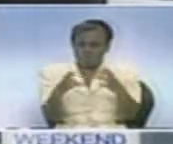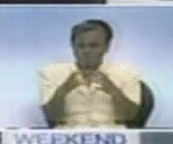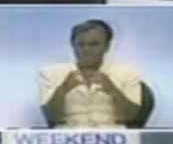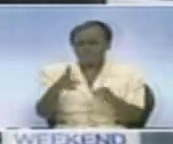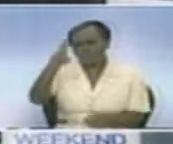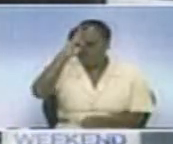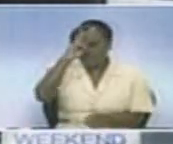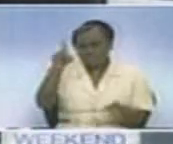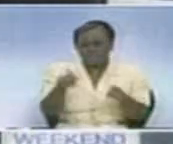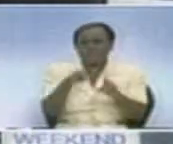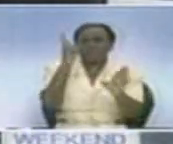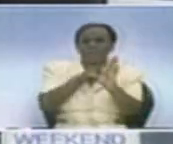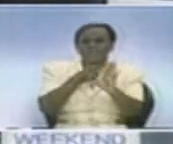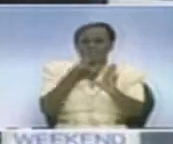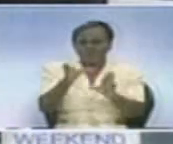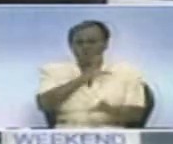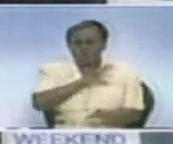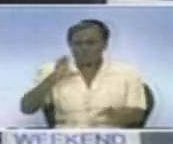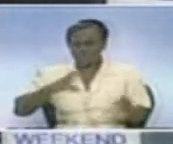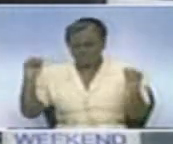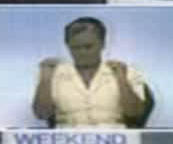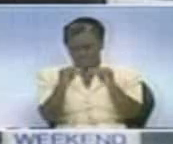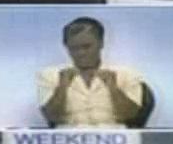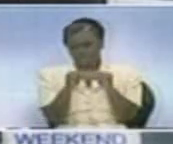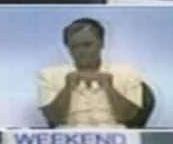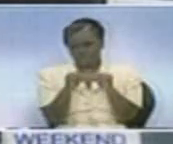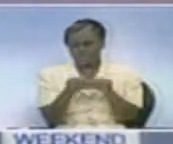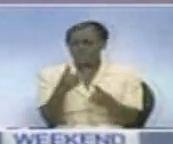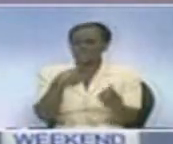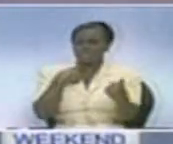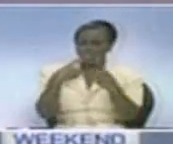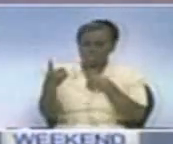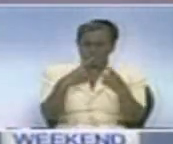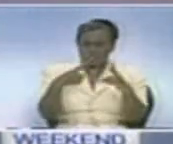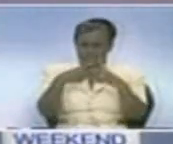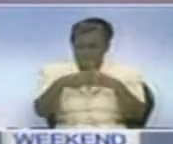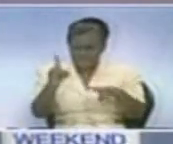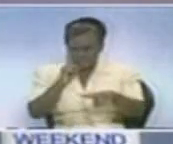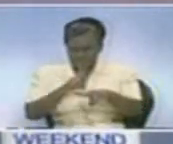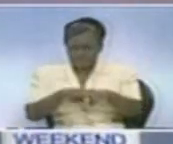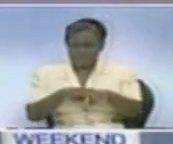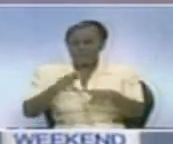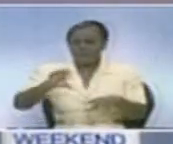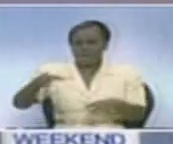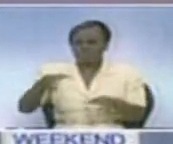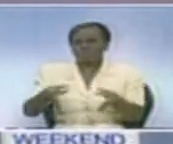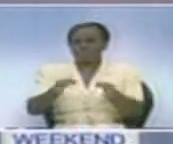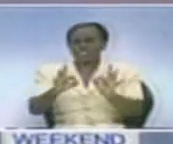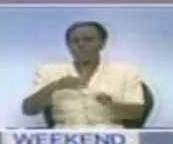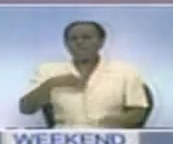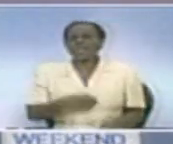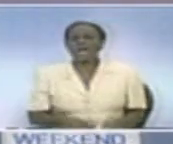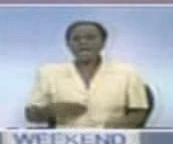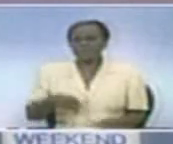security, committees or meetings. We've just talked about, when we started our conversation, the fact that county officials in Lamu